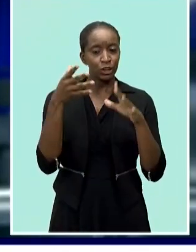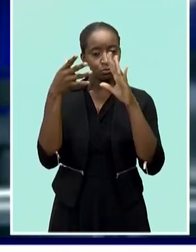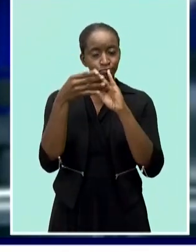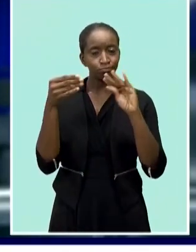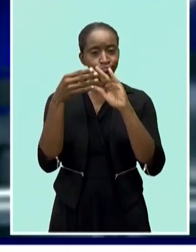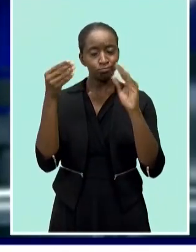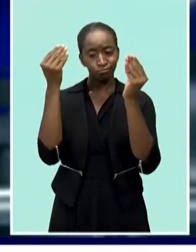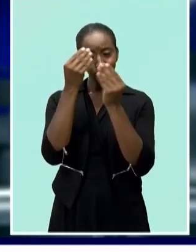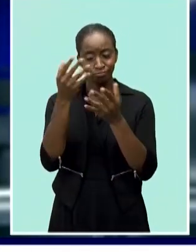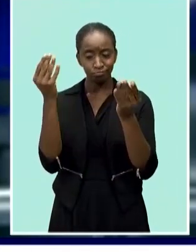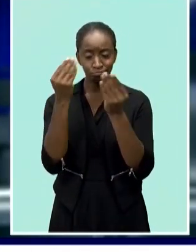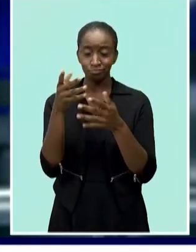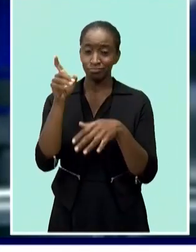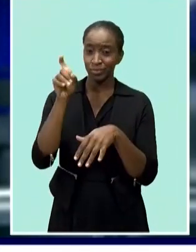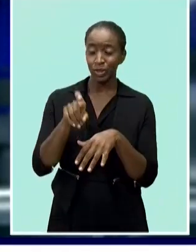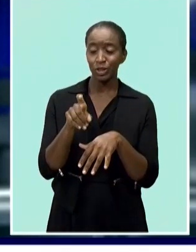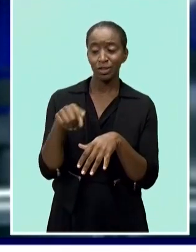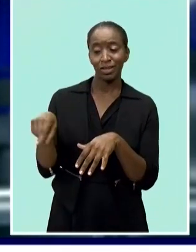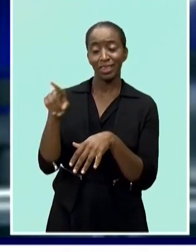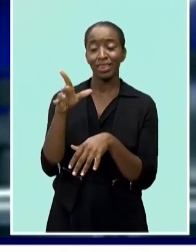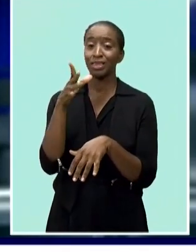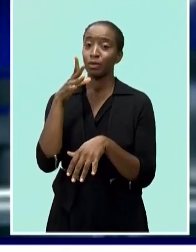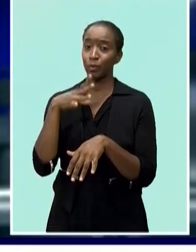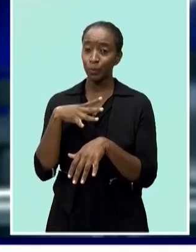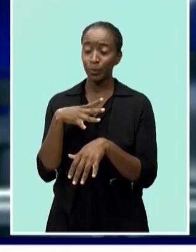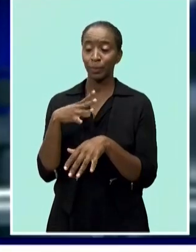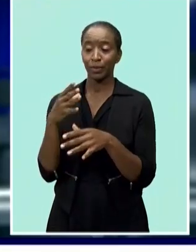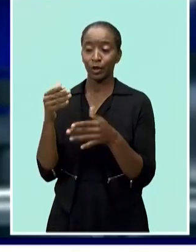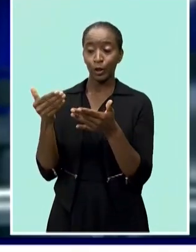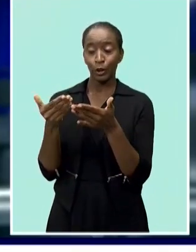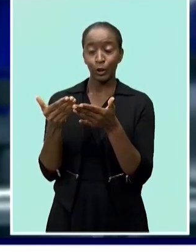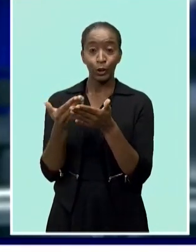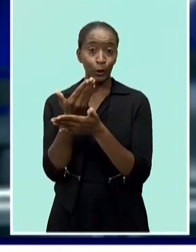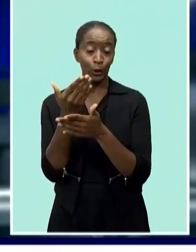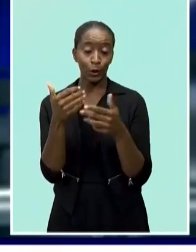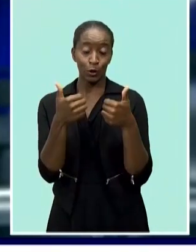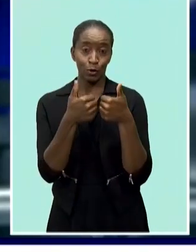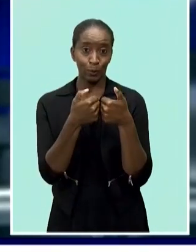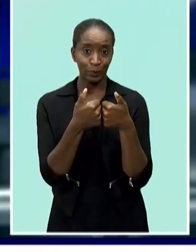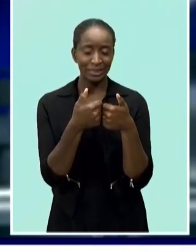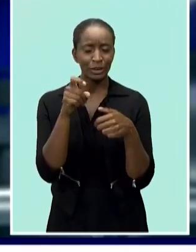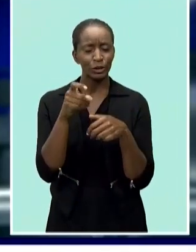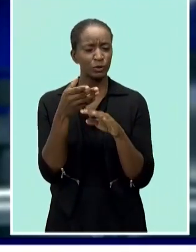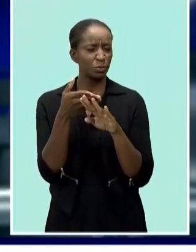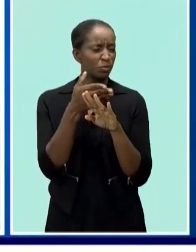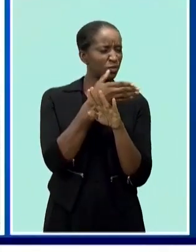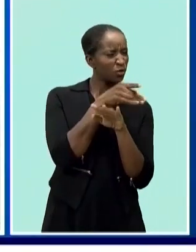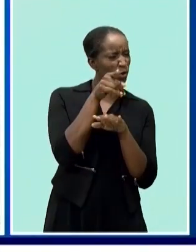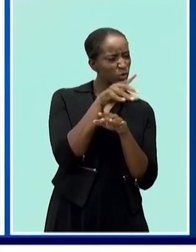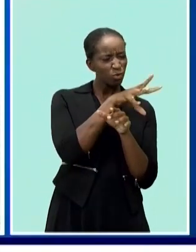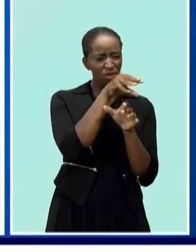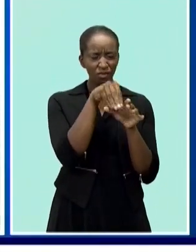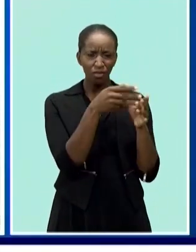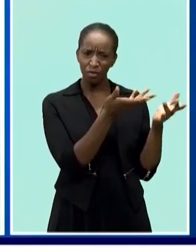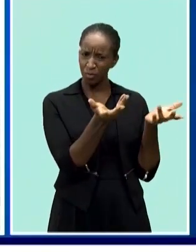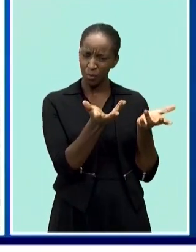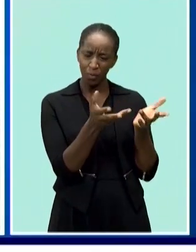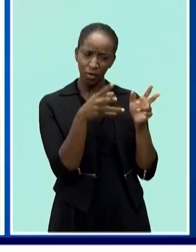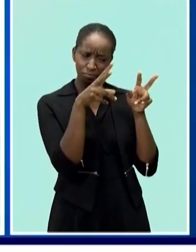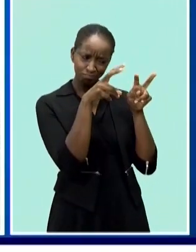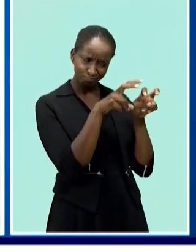women, seeking out background checks before they get involved with someone. Take a look at part of that exclusive interview. Barbados is a small